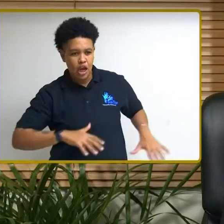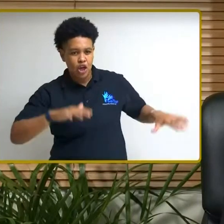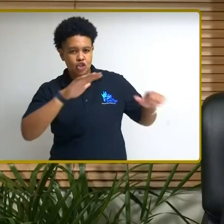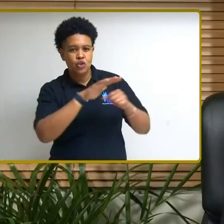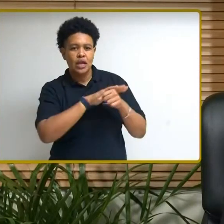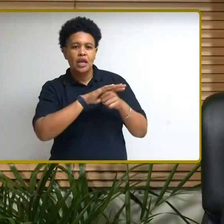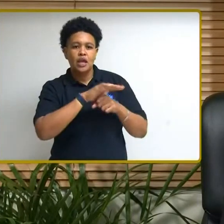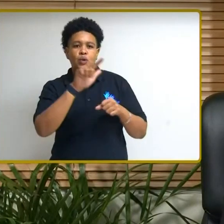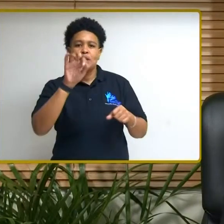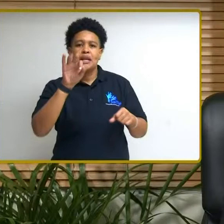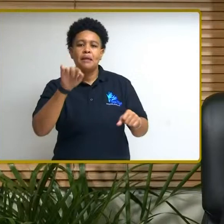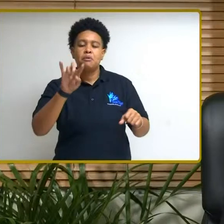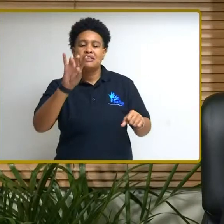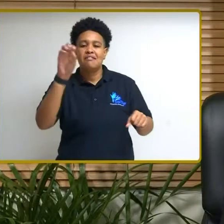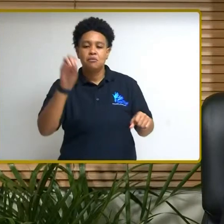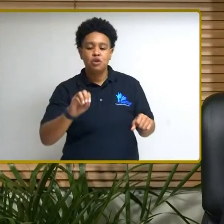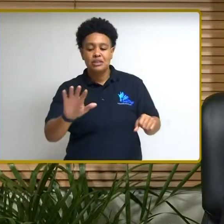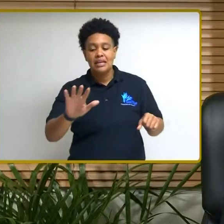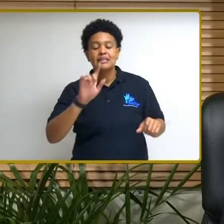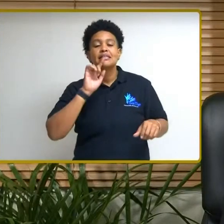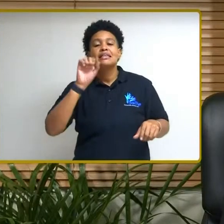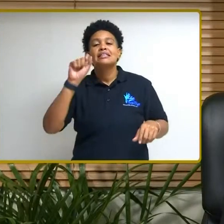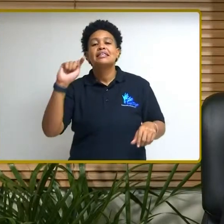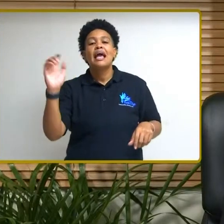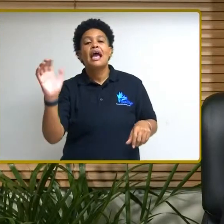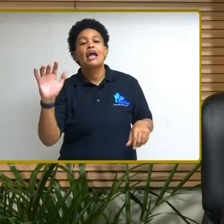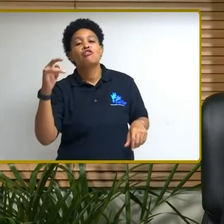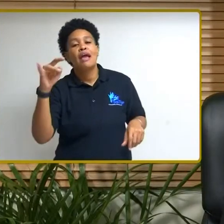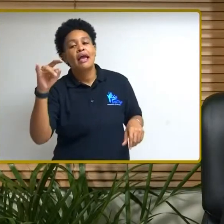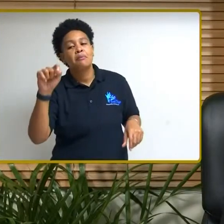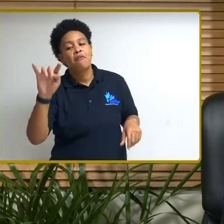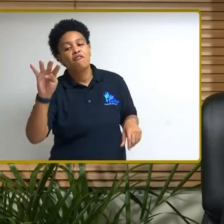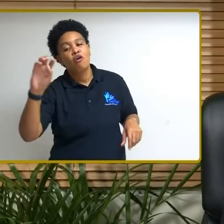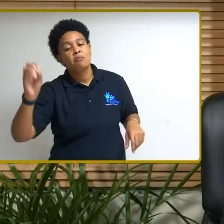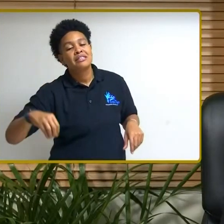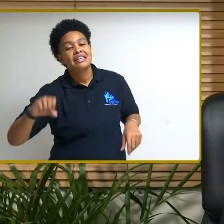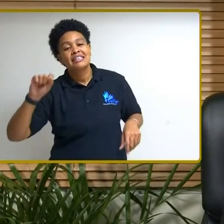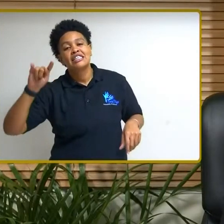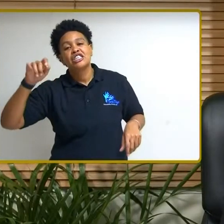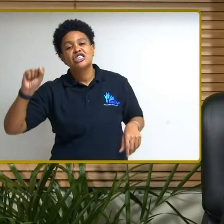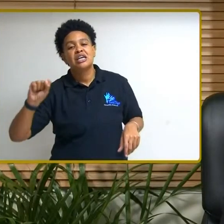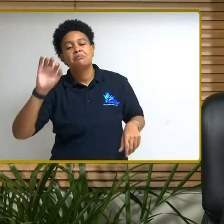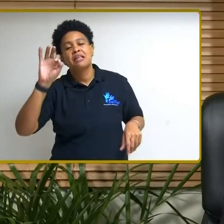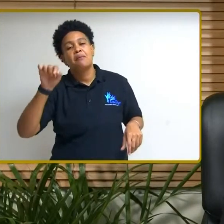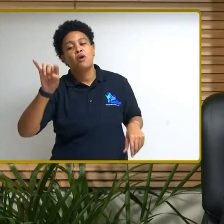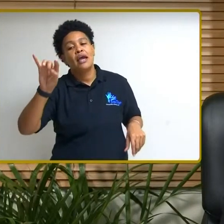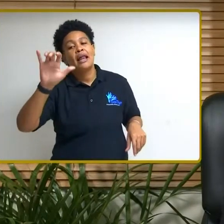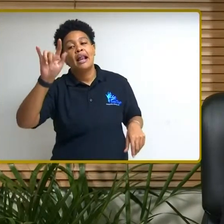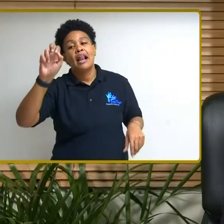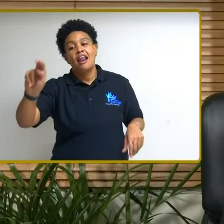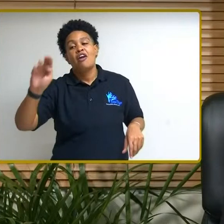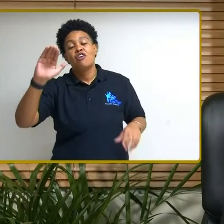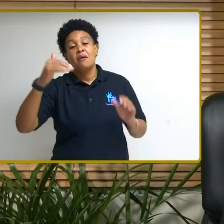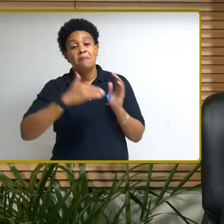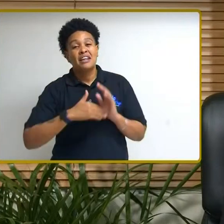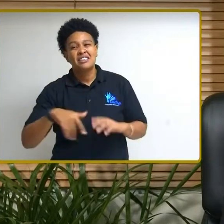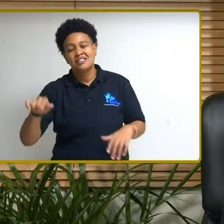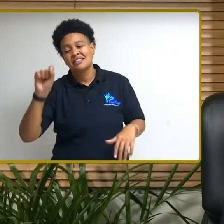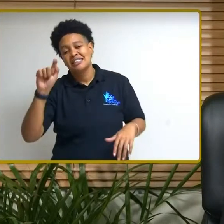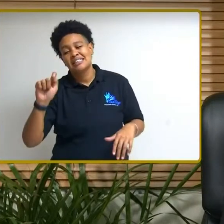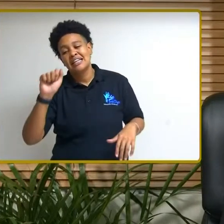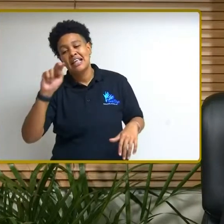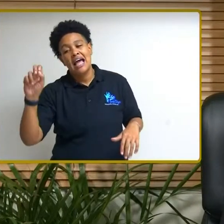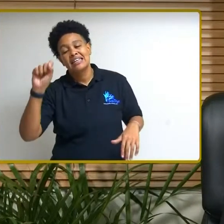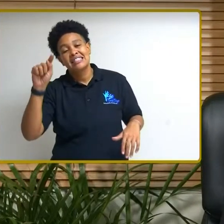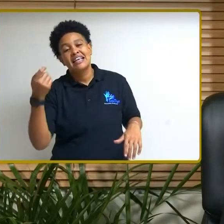Andrews, 29.7%, then St. Catherine, 18.4%, St. James, 9.8%, Clarendon, Manchester, St. Anne